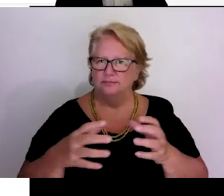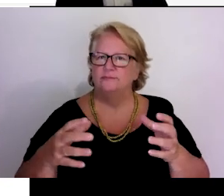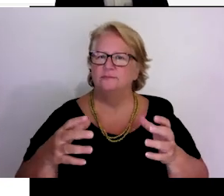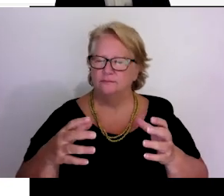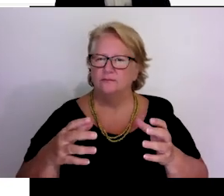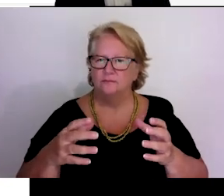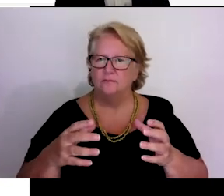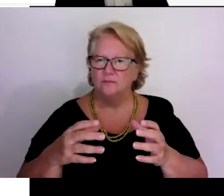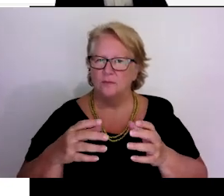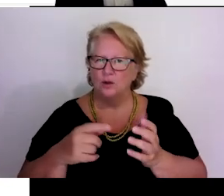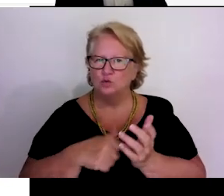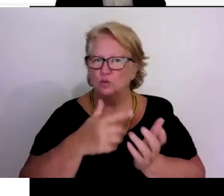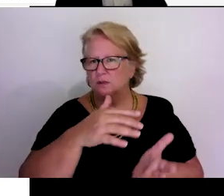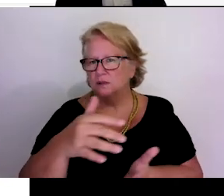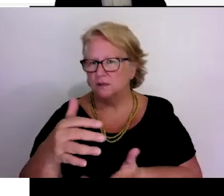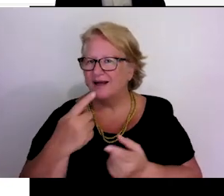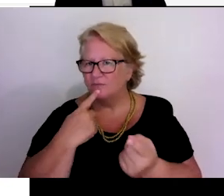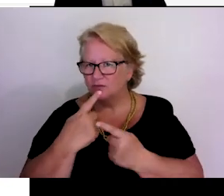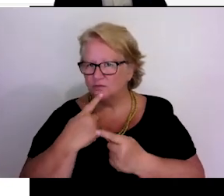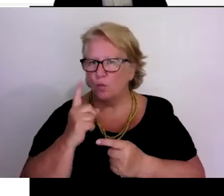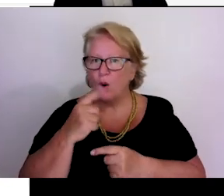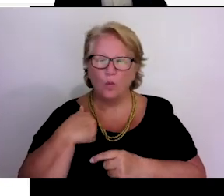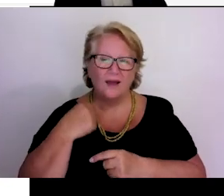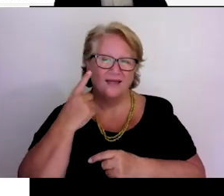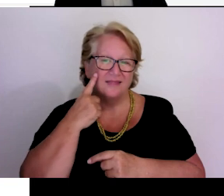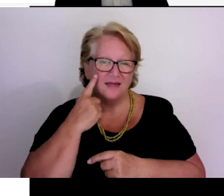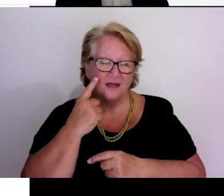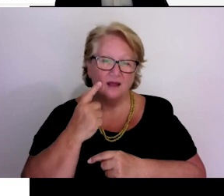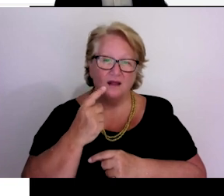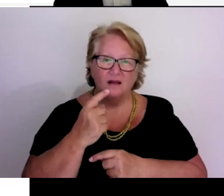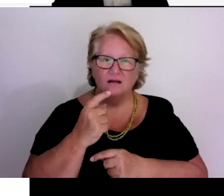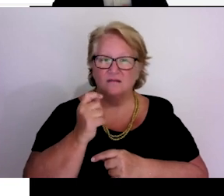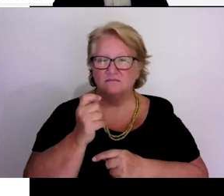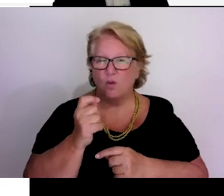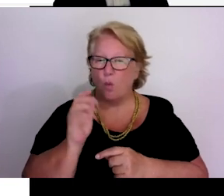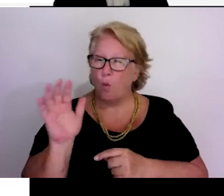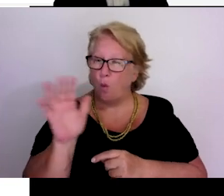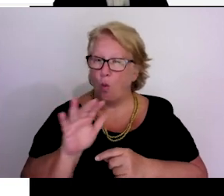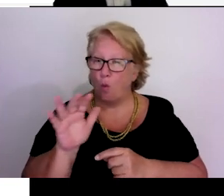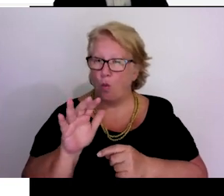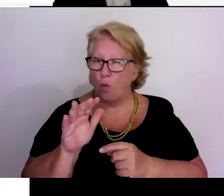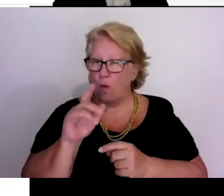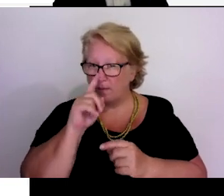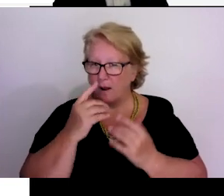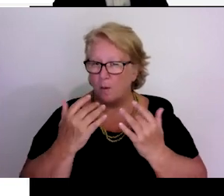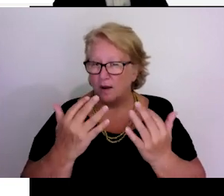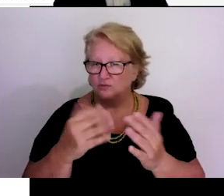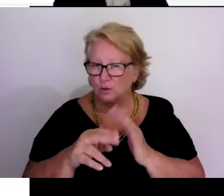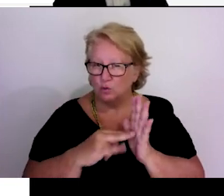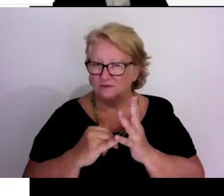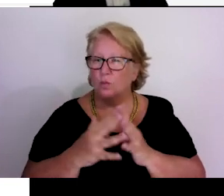were capturing what we think is close to the whole population in New South Wales of people